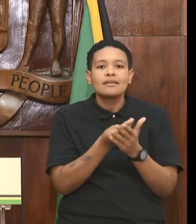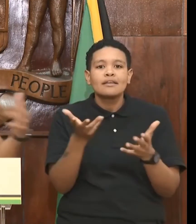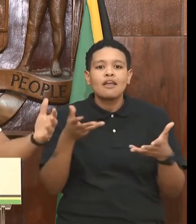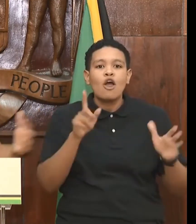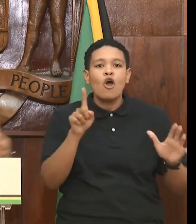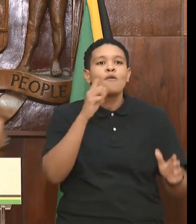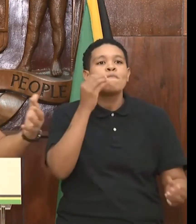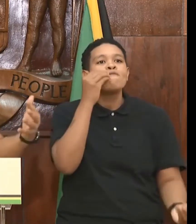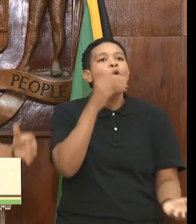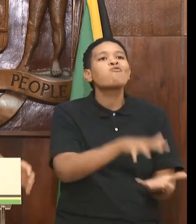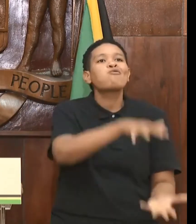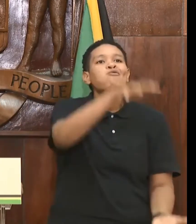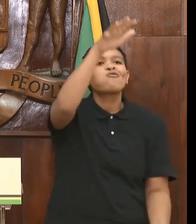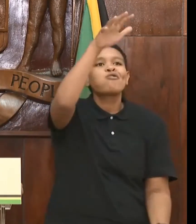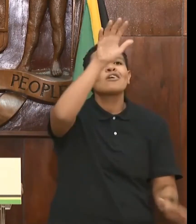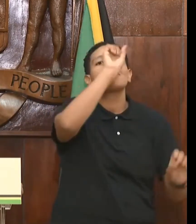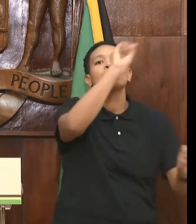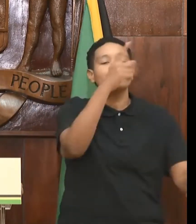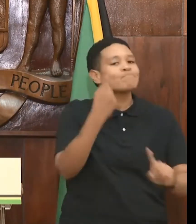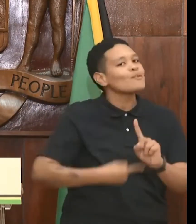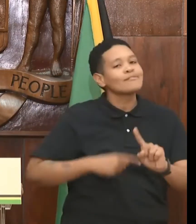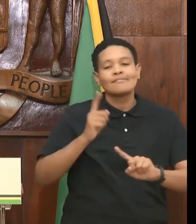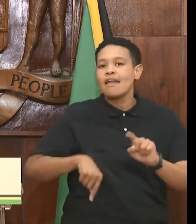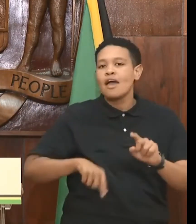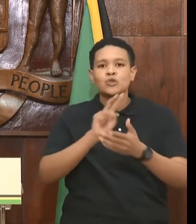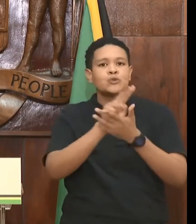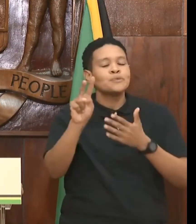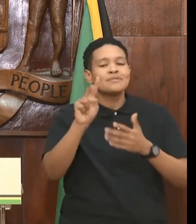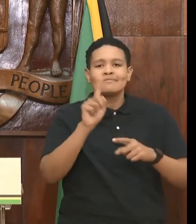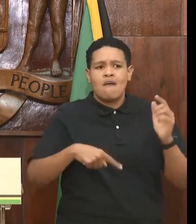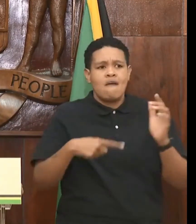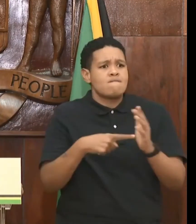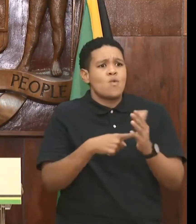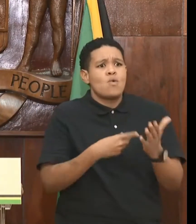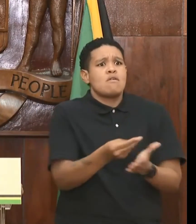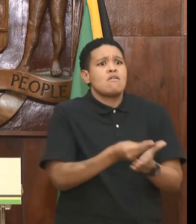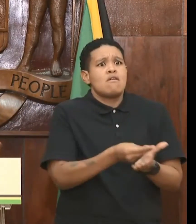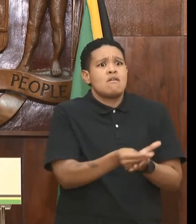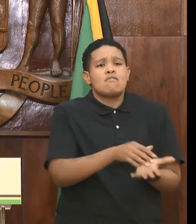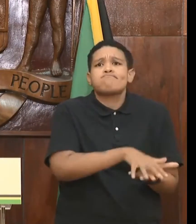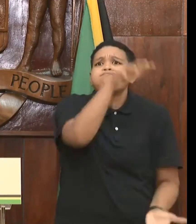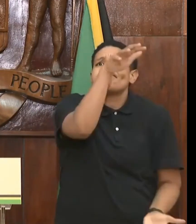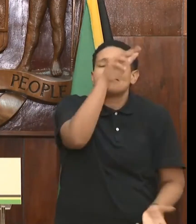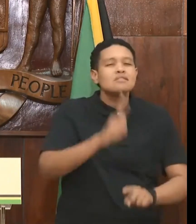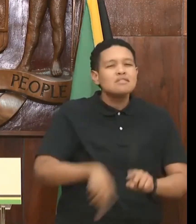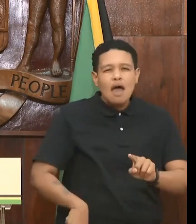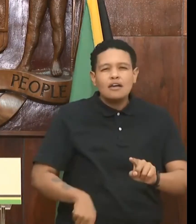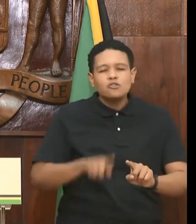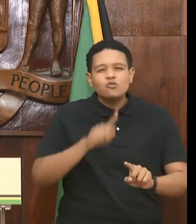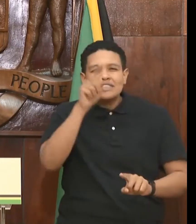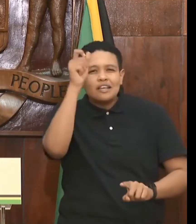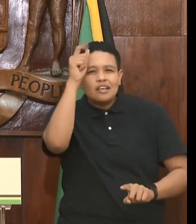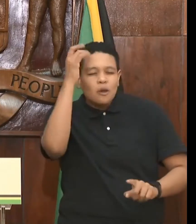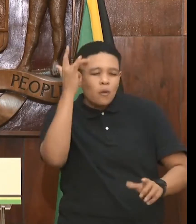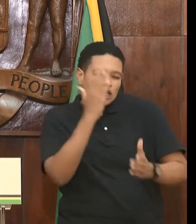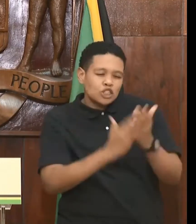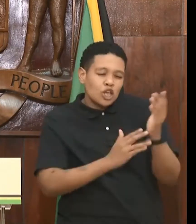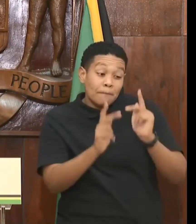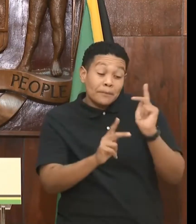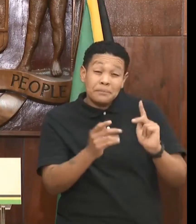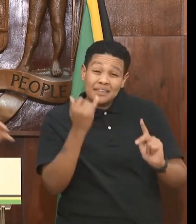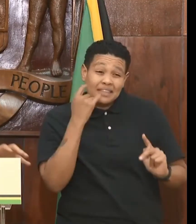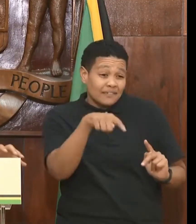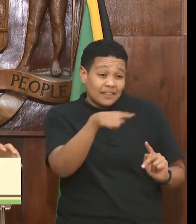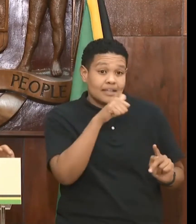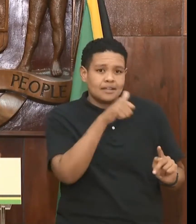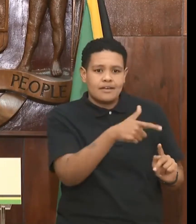to stock up for a month or 2 weeks of supplies. So it's very understandable why some persons, even if